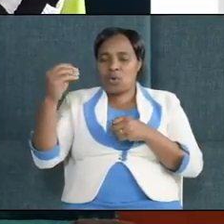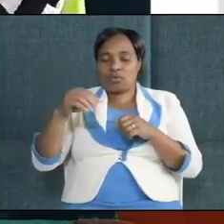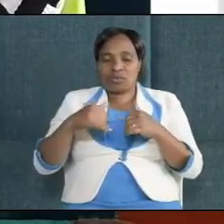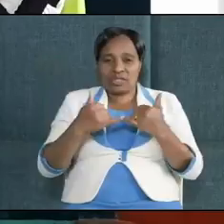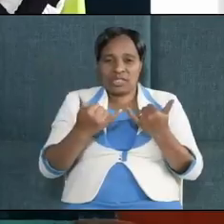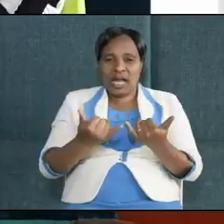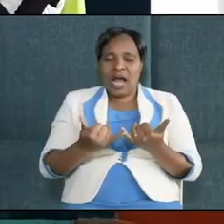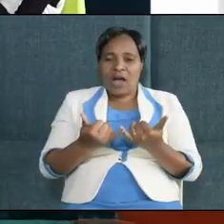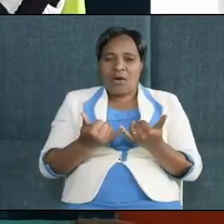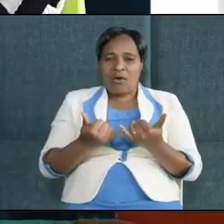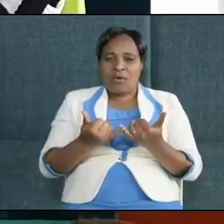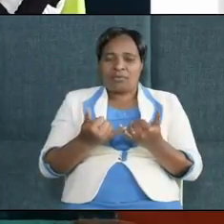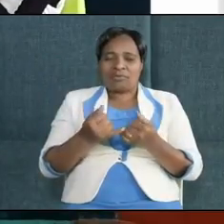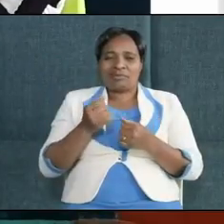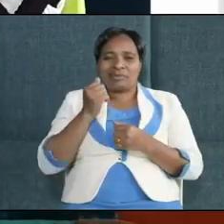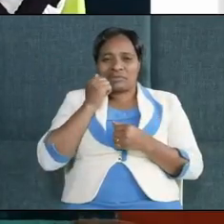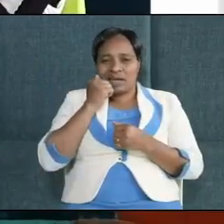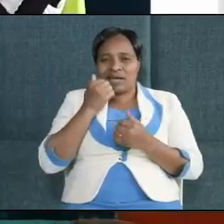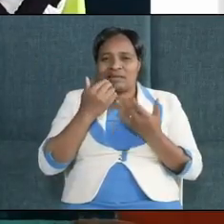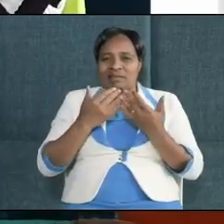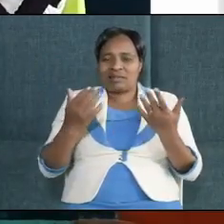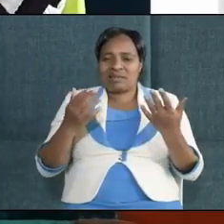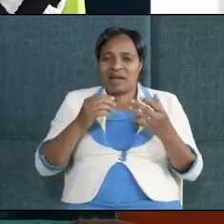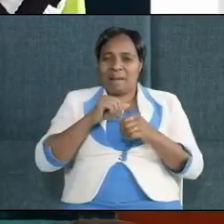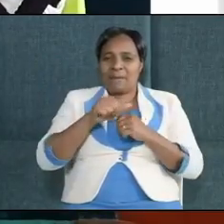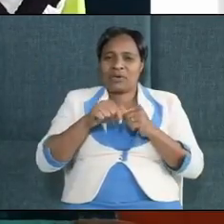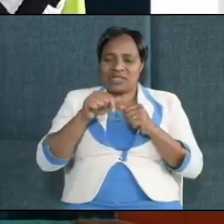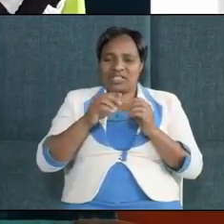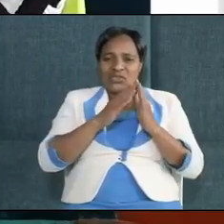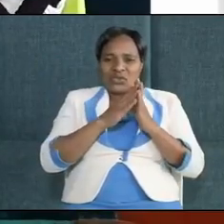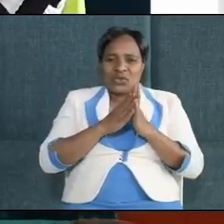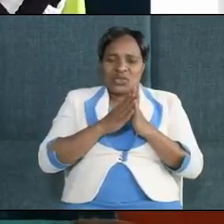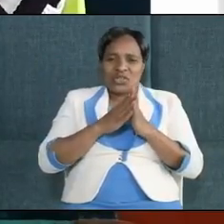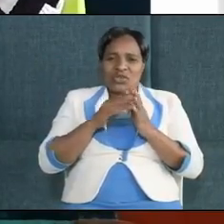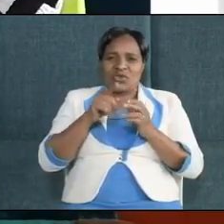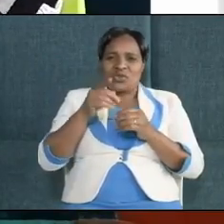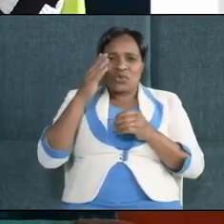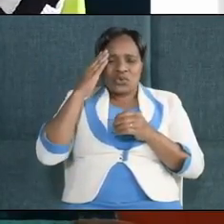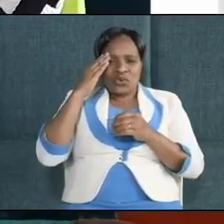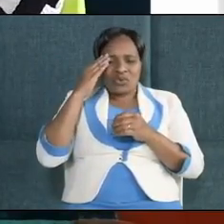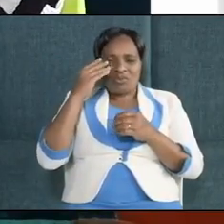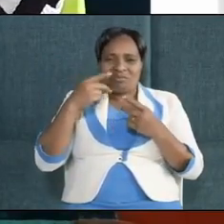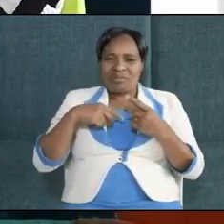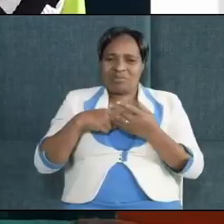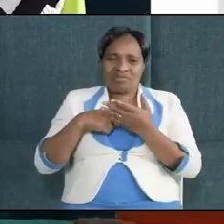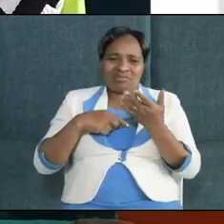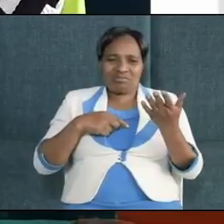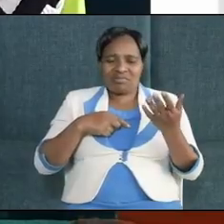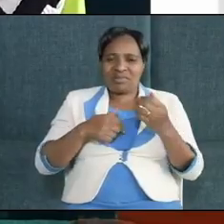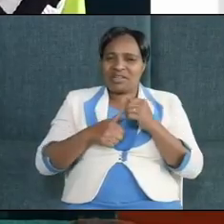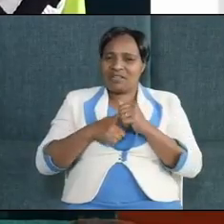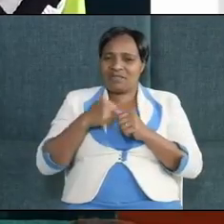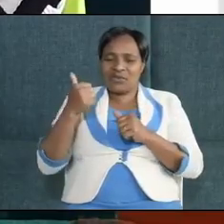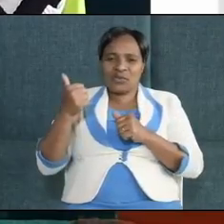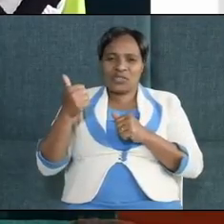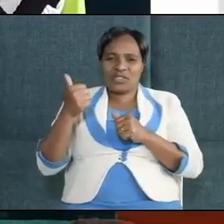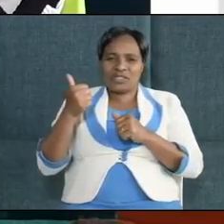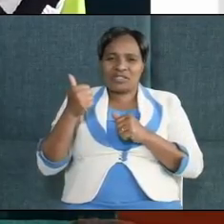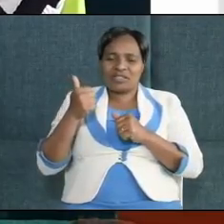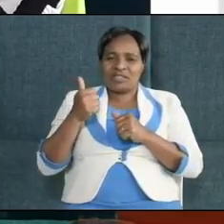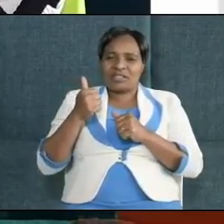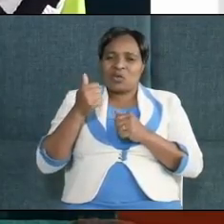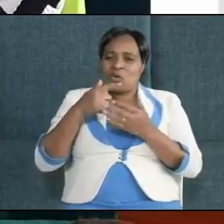Now, the sad thing about this story is that, you know, the Jews, they refused to accept Paul's teaching